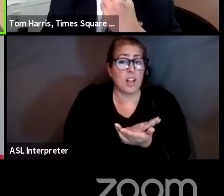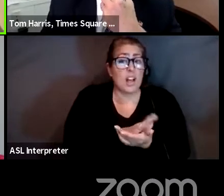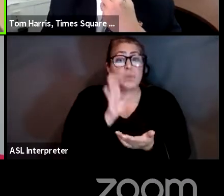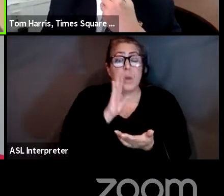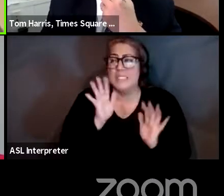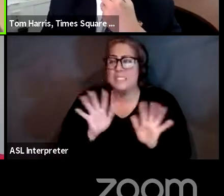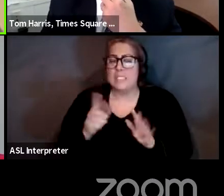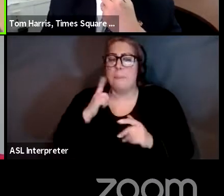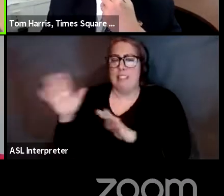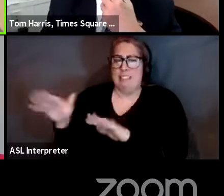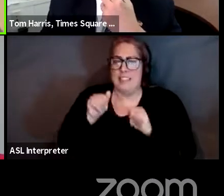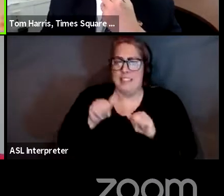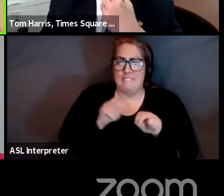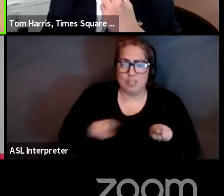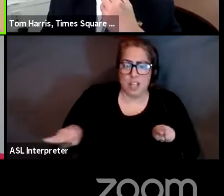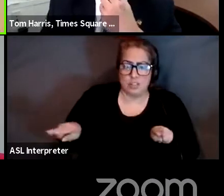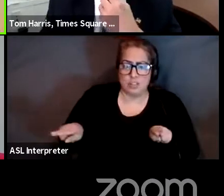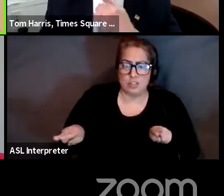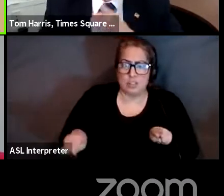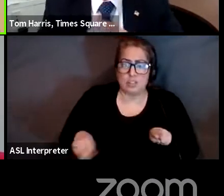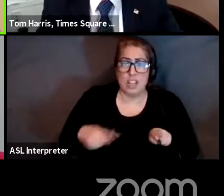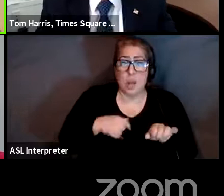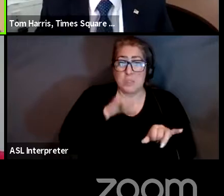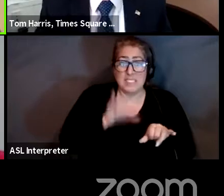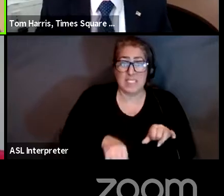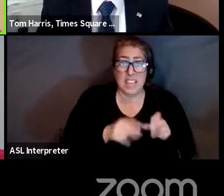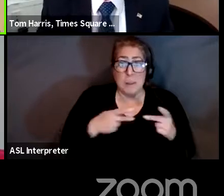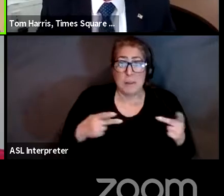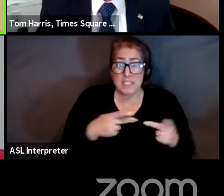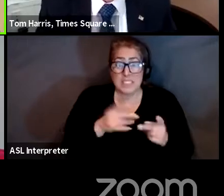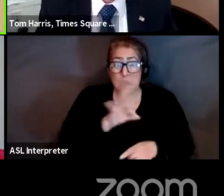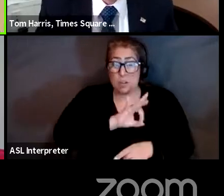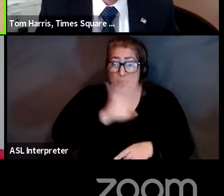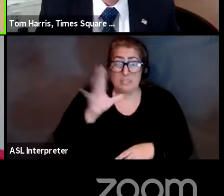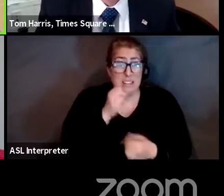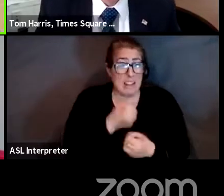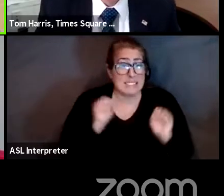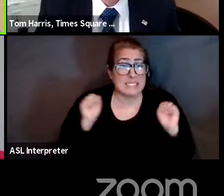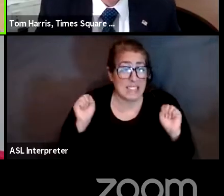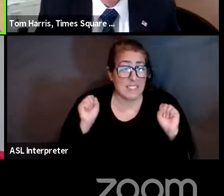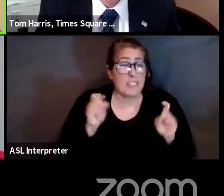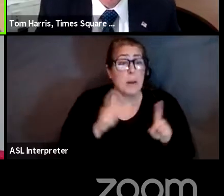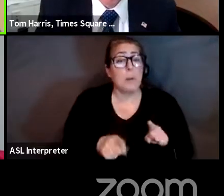the shelter. And I'd stay in places that were just totally unsafe.